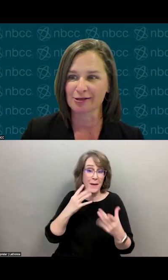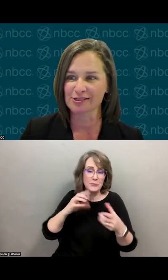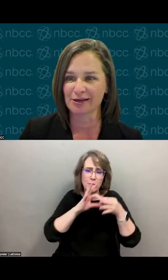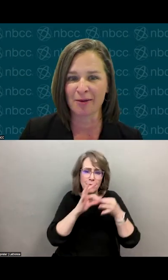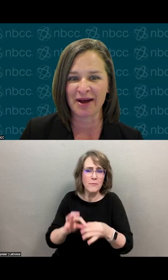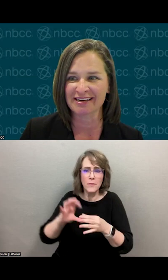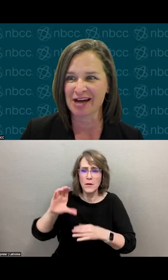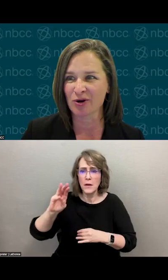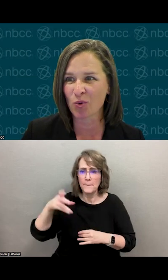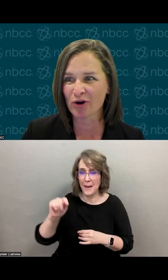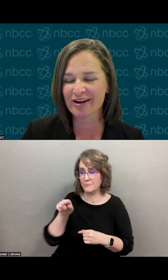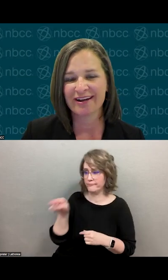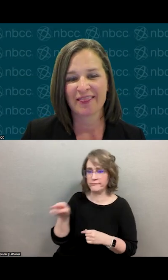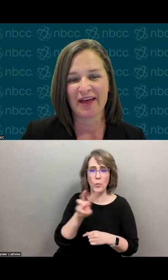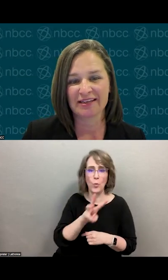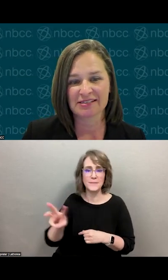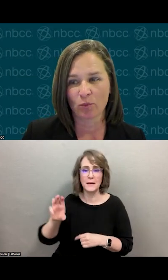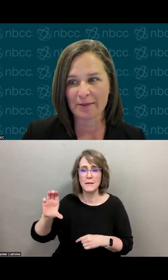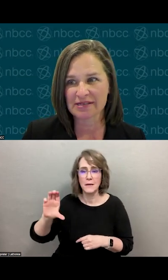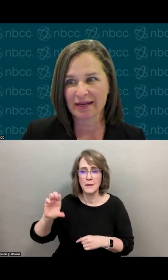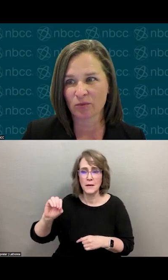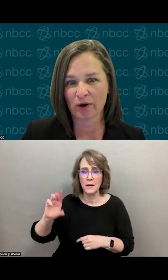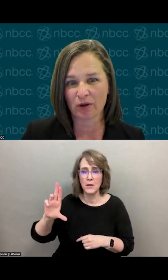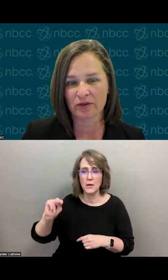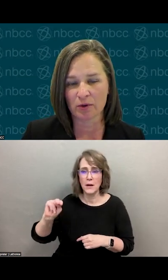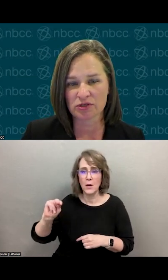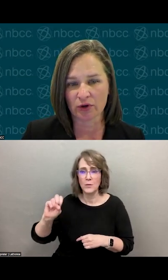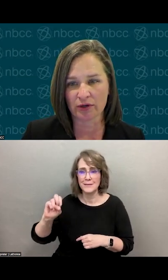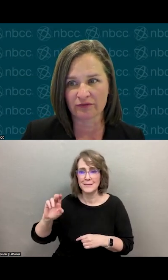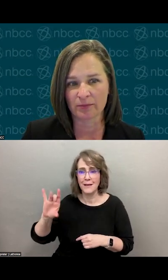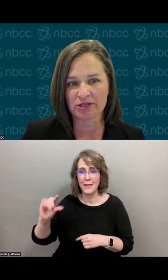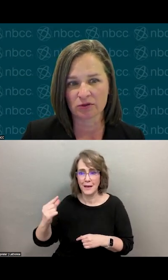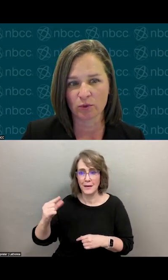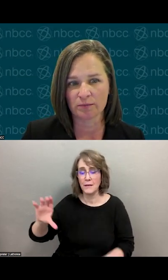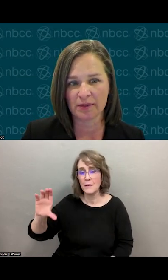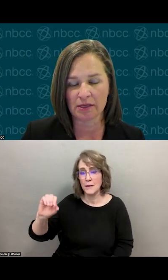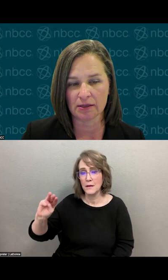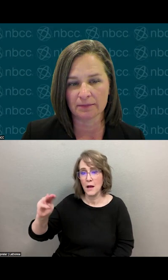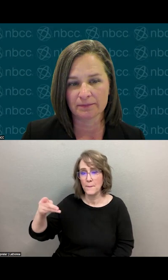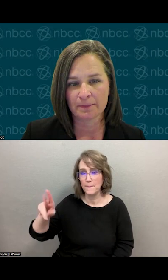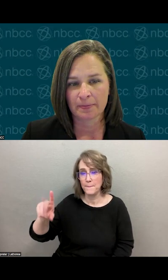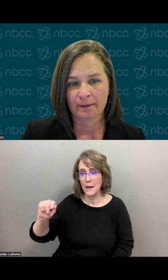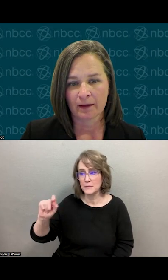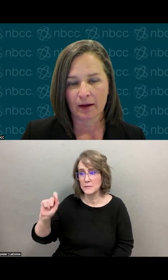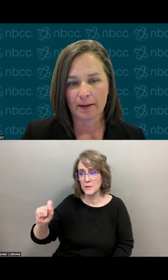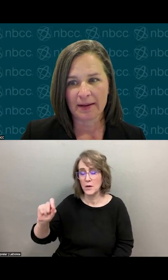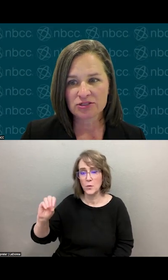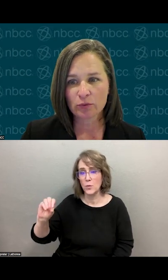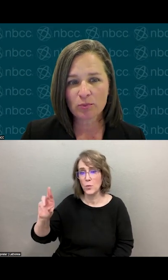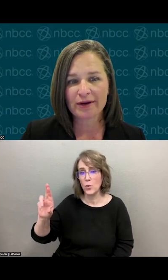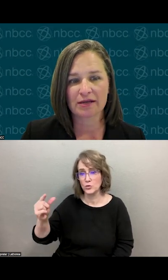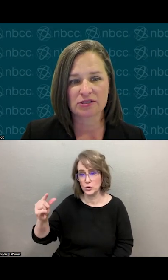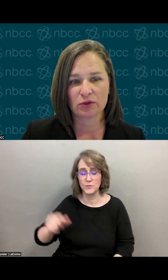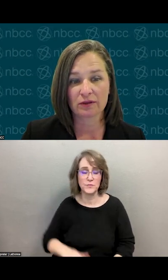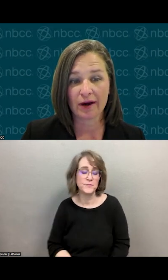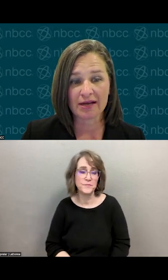to counselingcompact.org. That is the website and where all of the most current information would be. I do want to